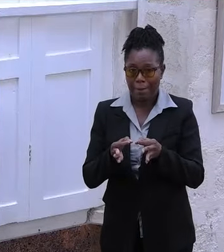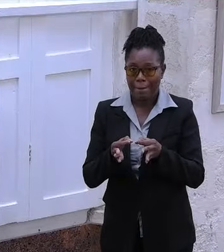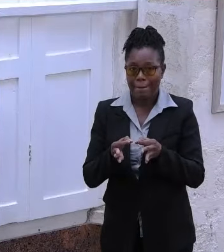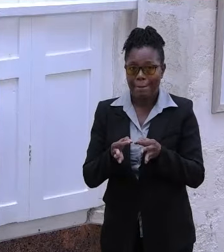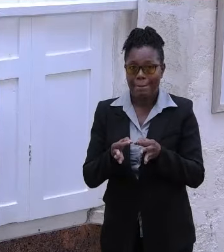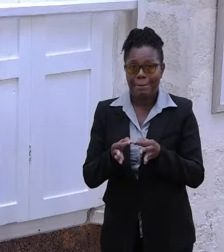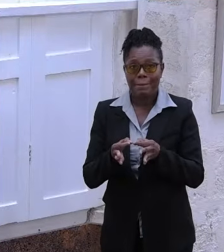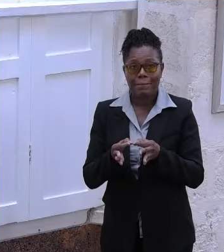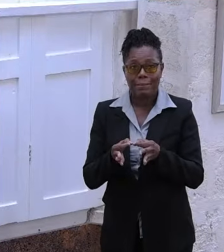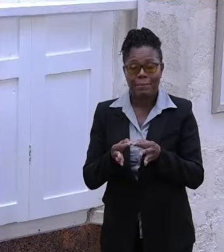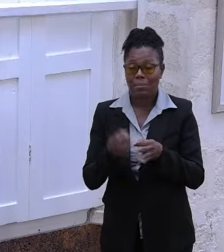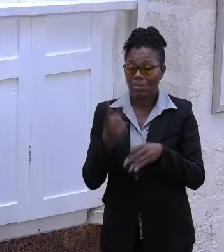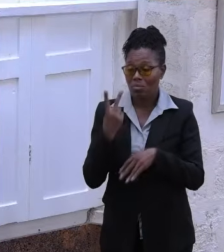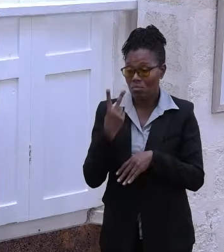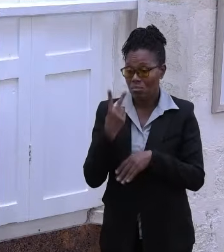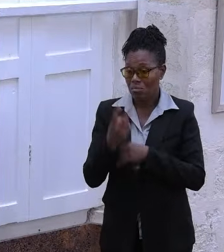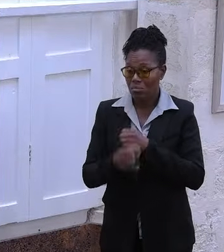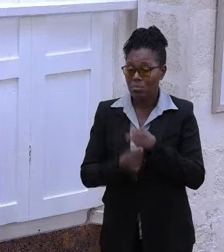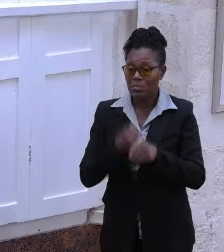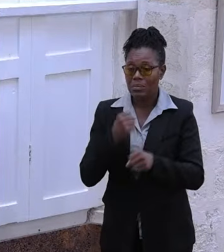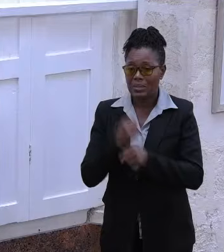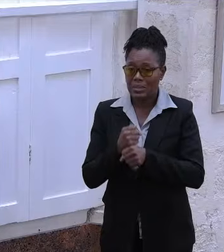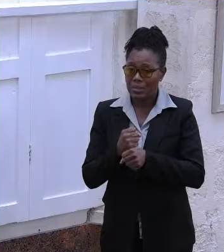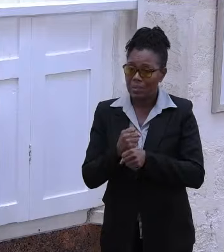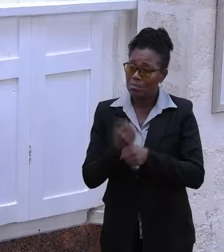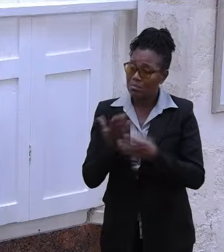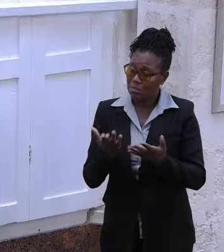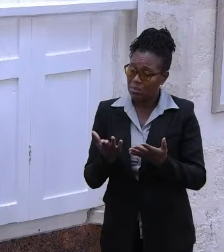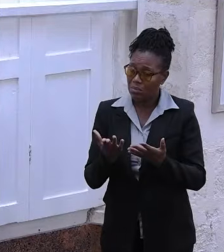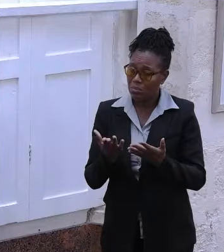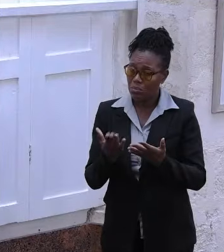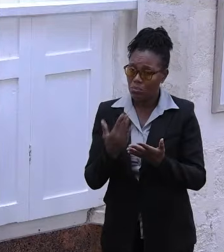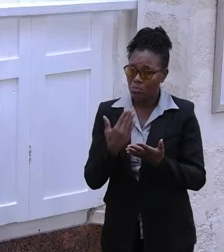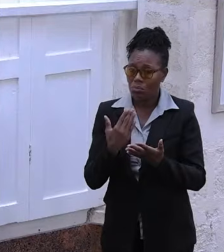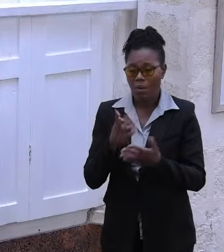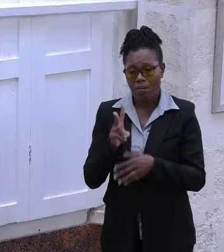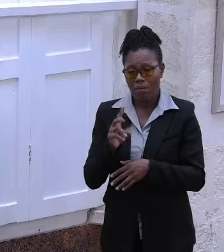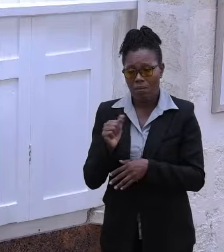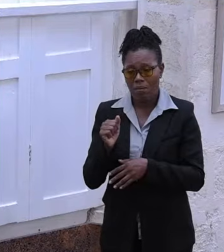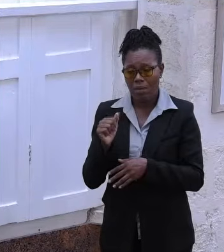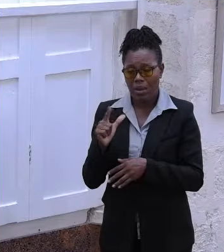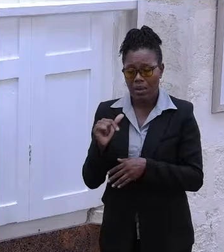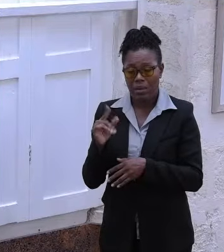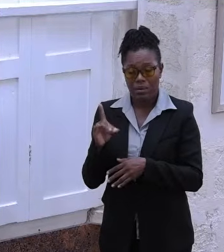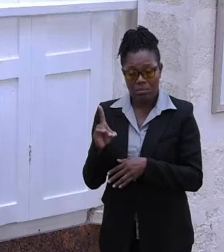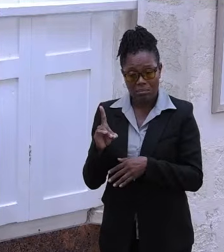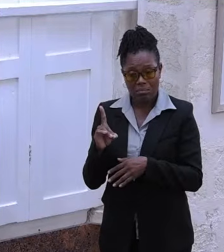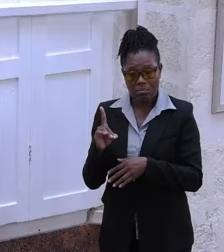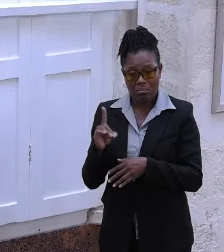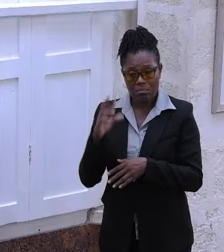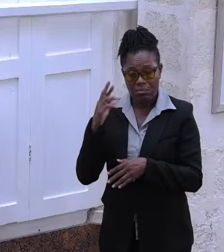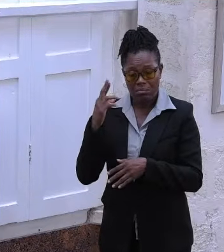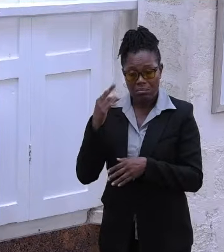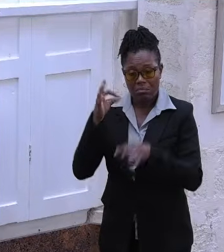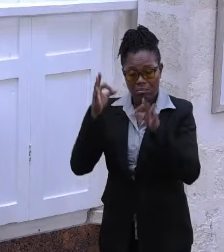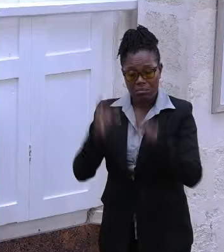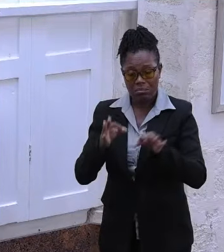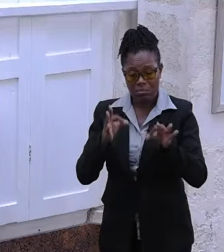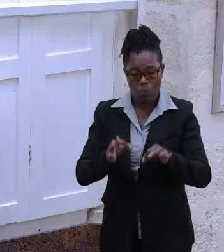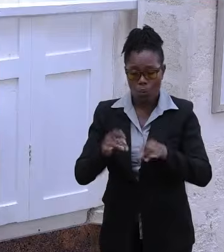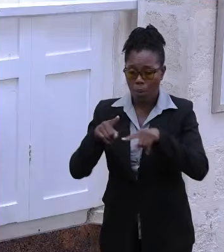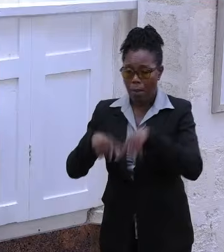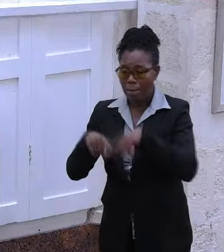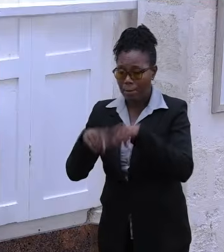to have 2 years is a value decision, not only based on population